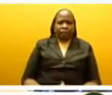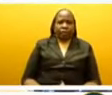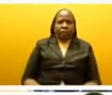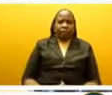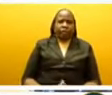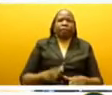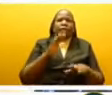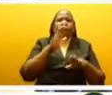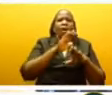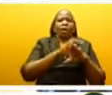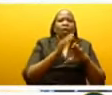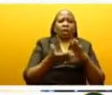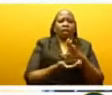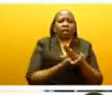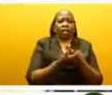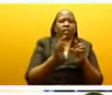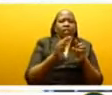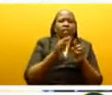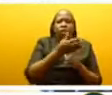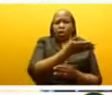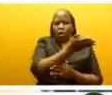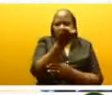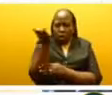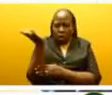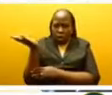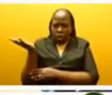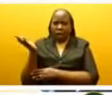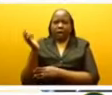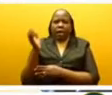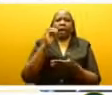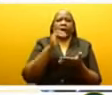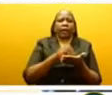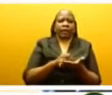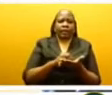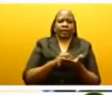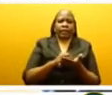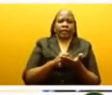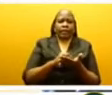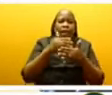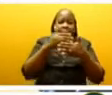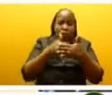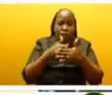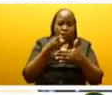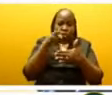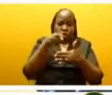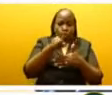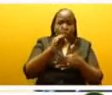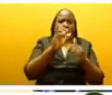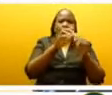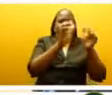Good morning to all of us again, and Senior Counsel, just before your team starts,